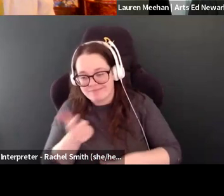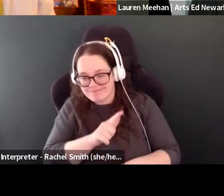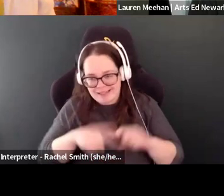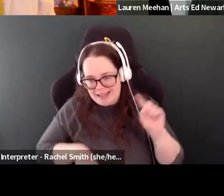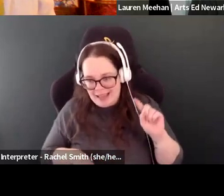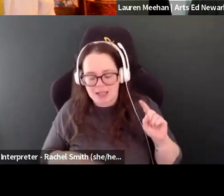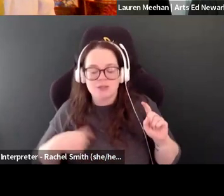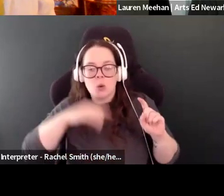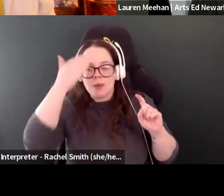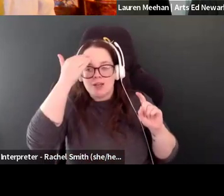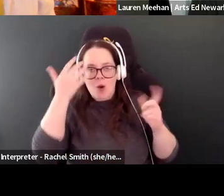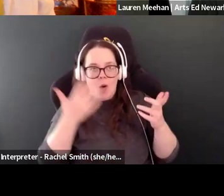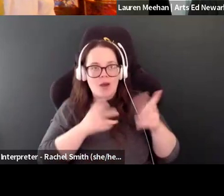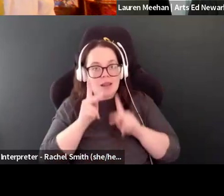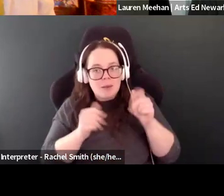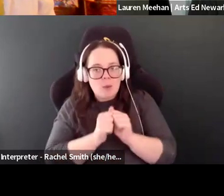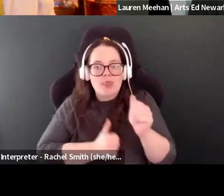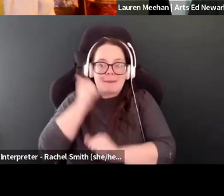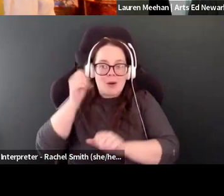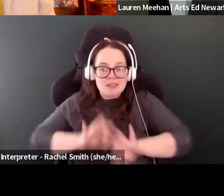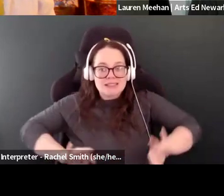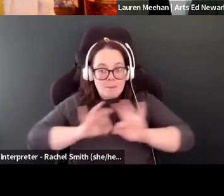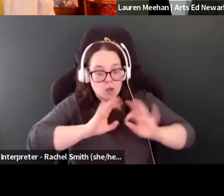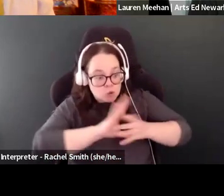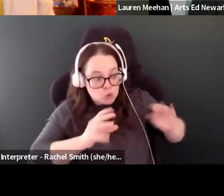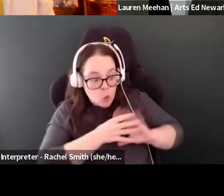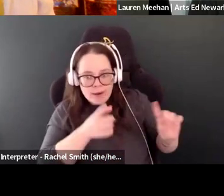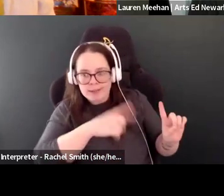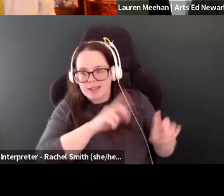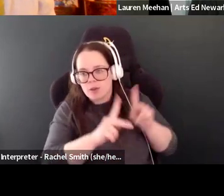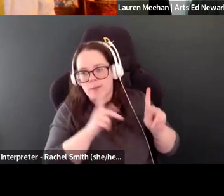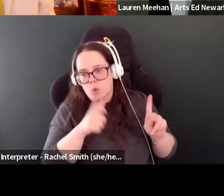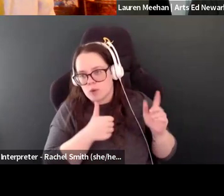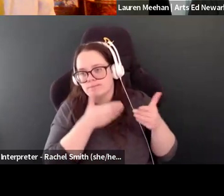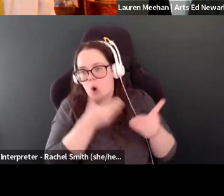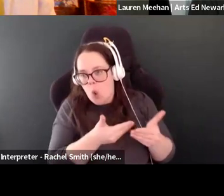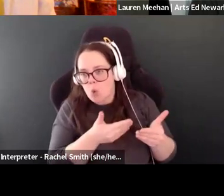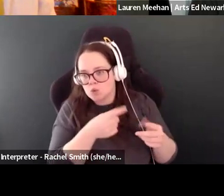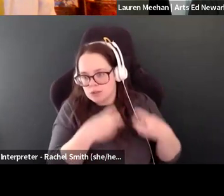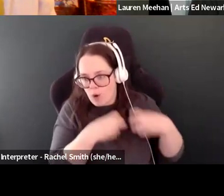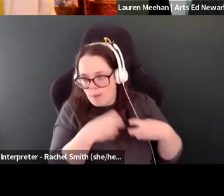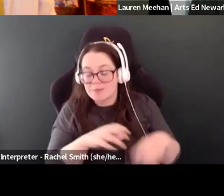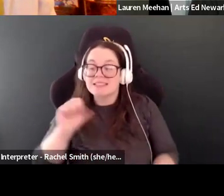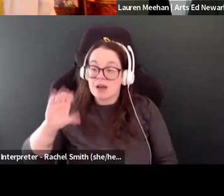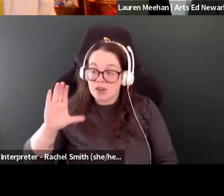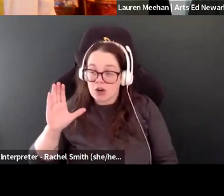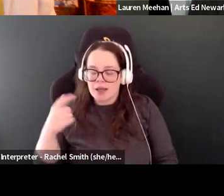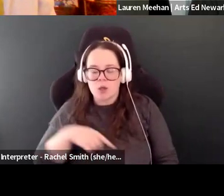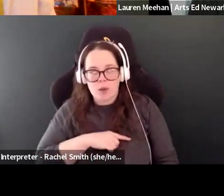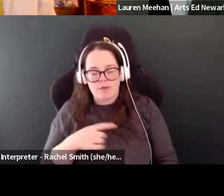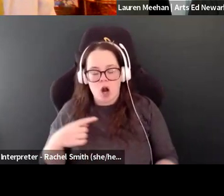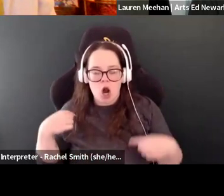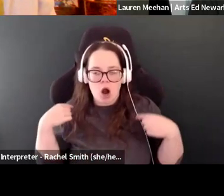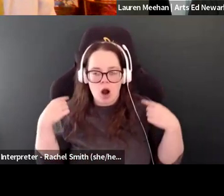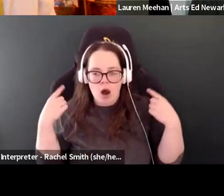people with the most important stories are the people that are closest to the issues. And in South Carolina, especially, we've got a long history of this